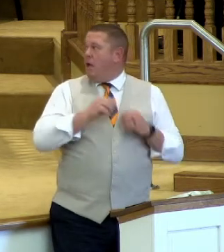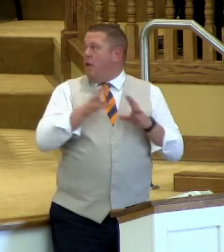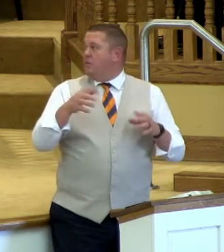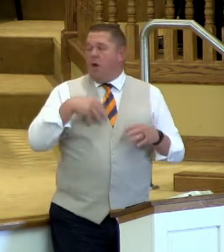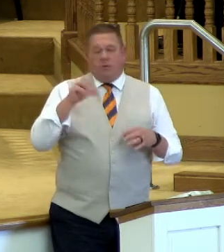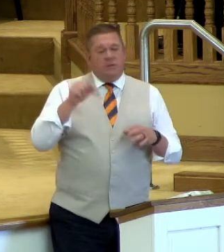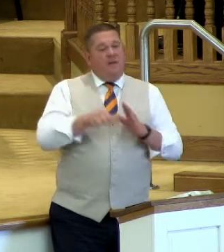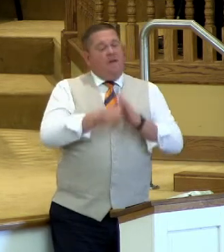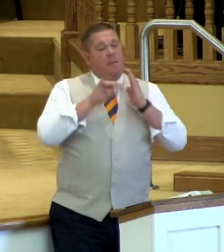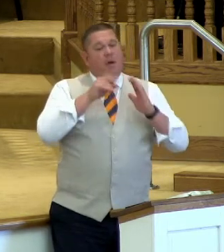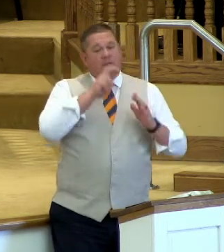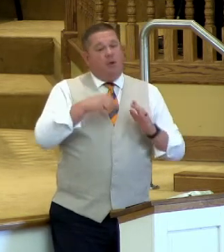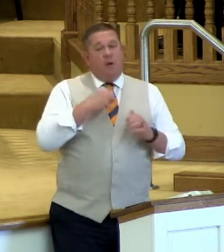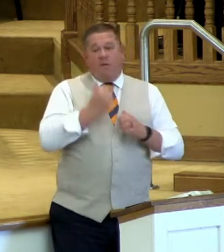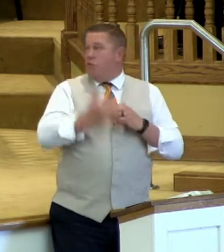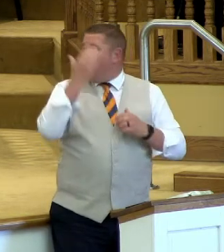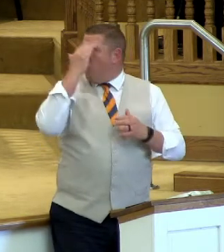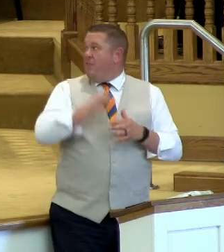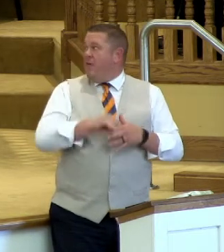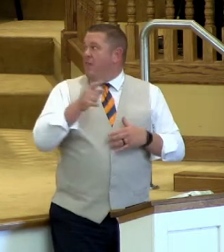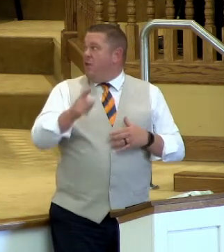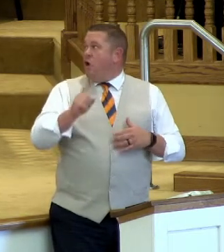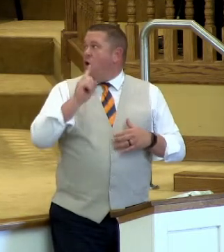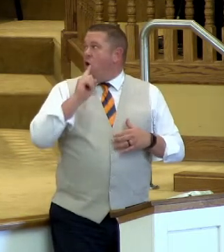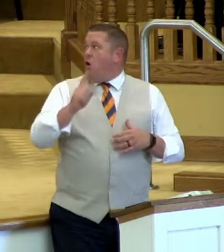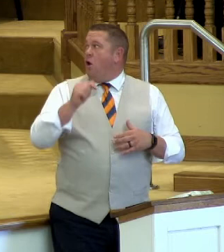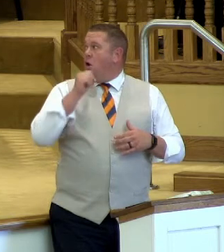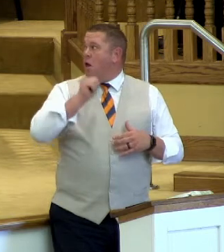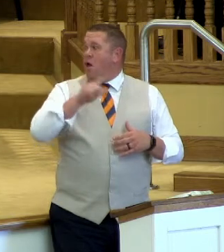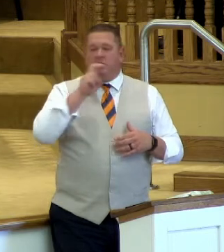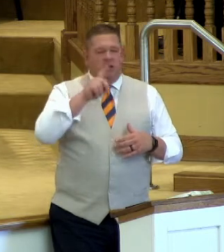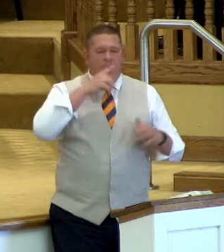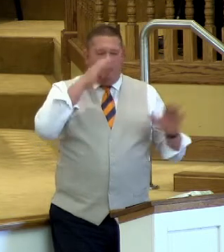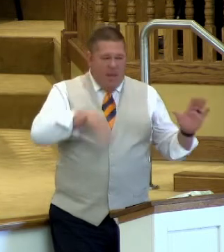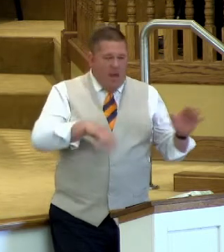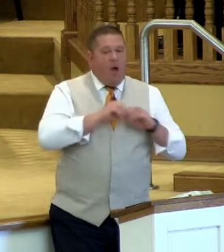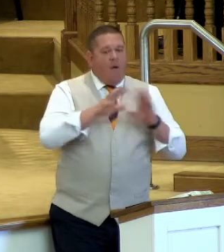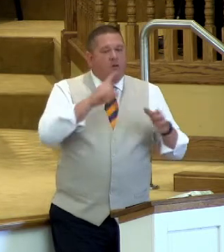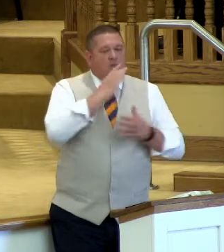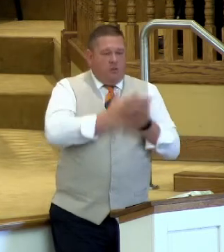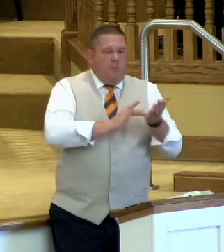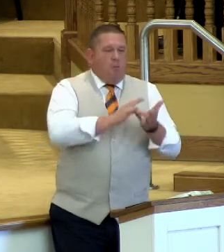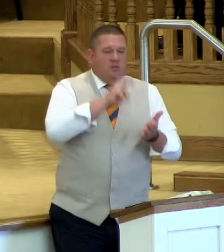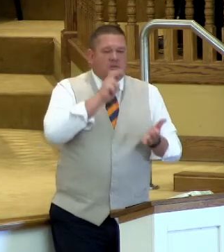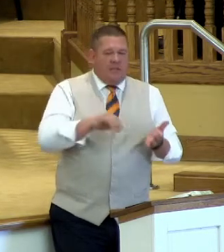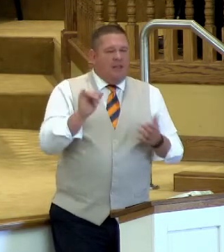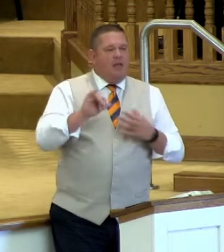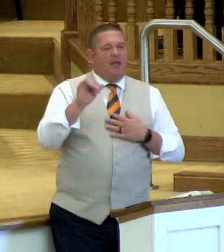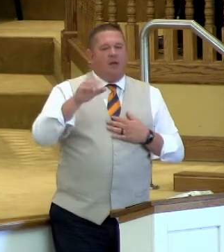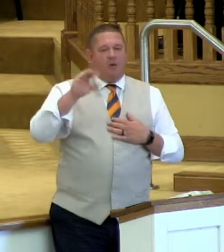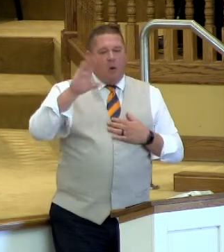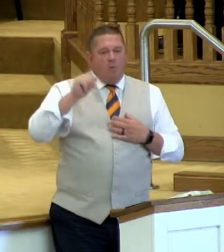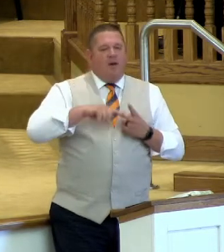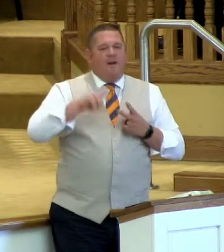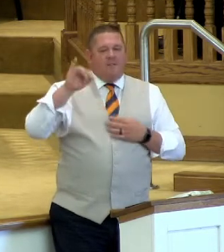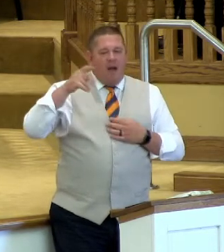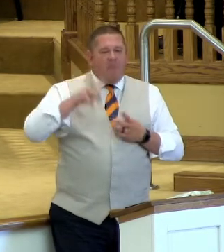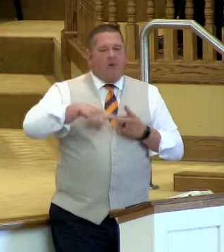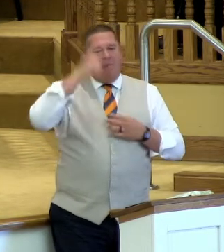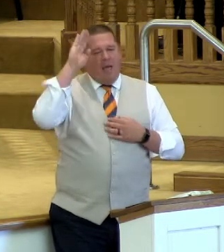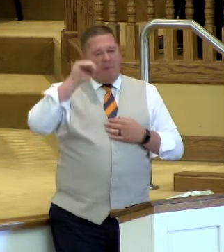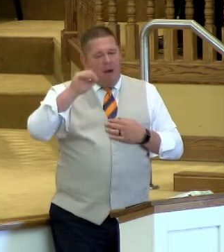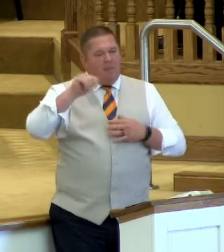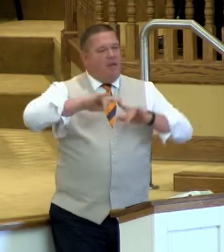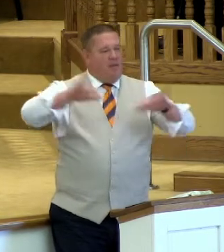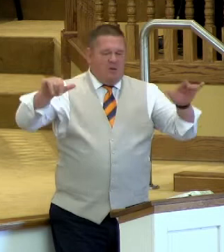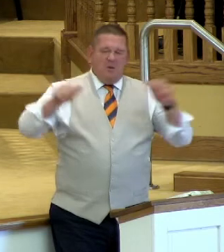obviously, I was fascinated by snakes, and I want everyone to know that not all snakes are bad. Obviously, there's some poisonous snakes like cobras and vipers and black mambas